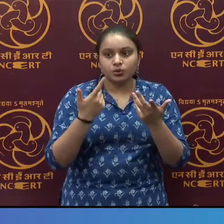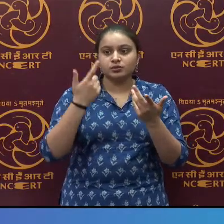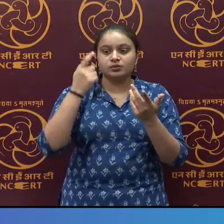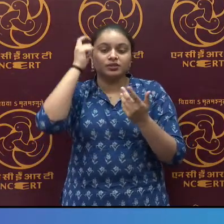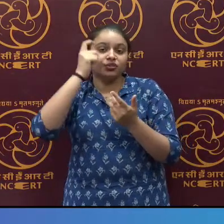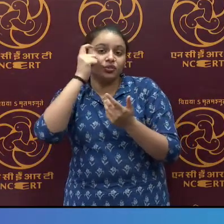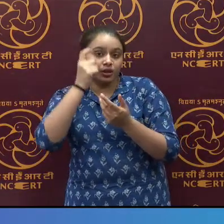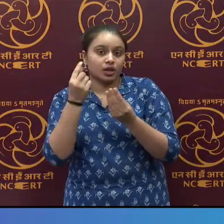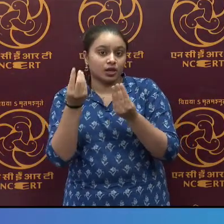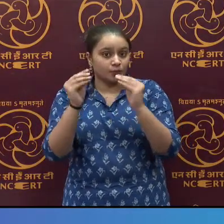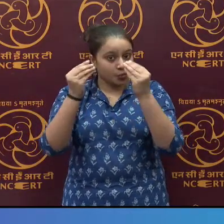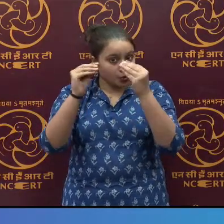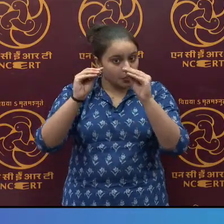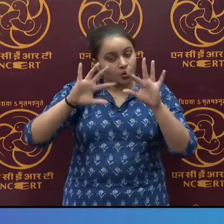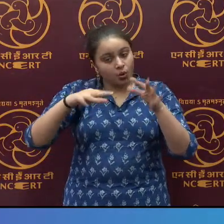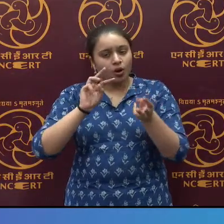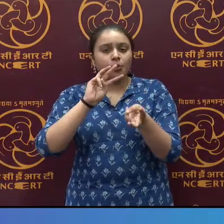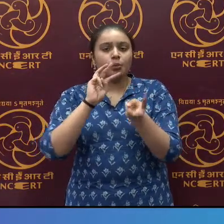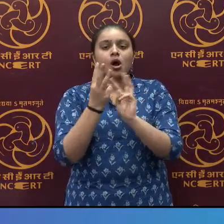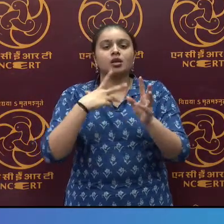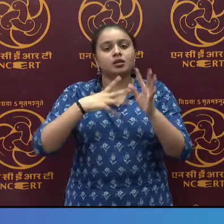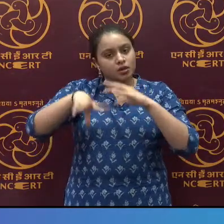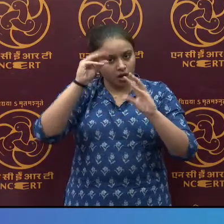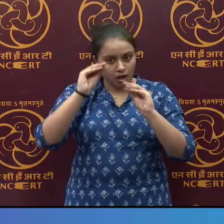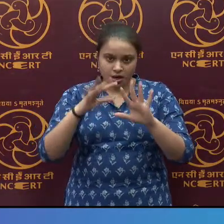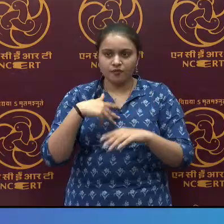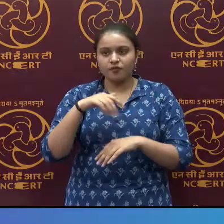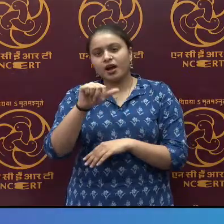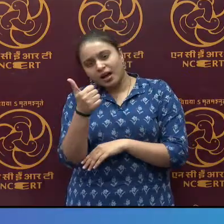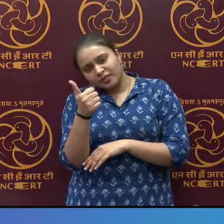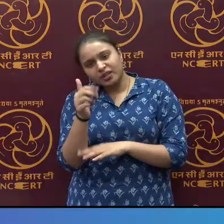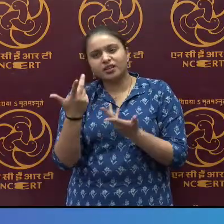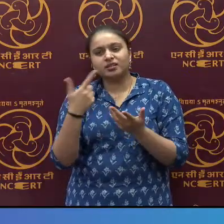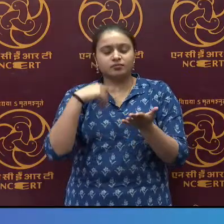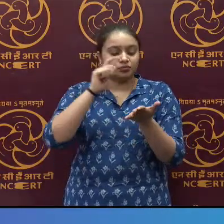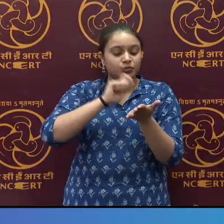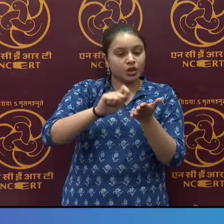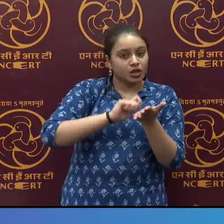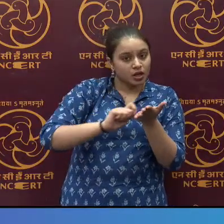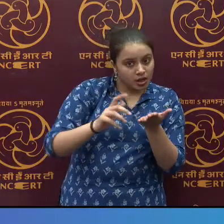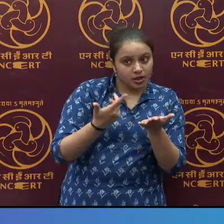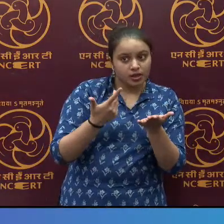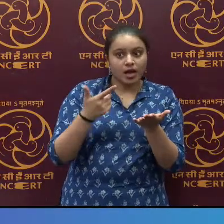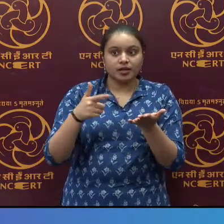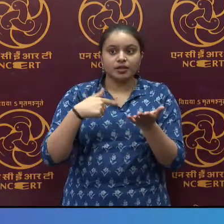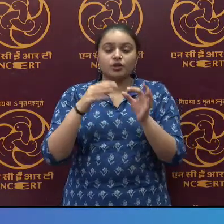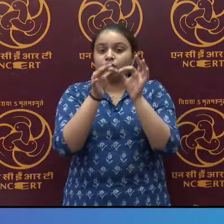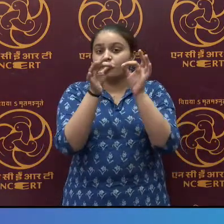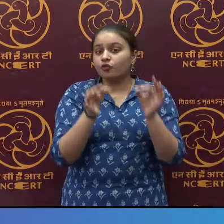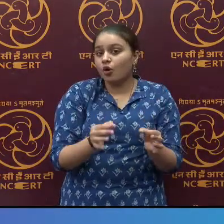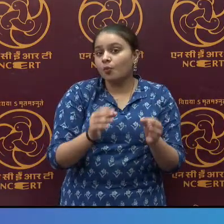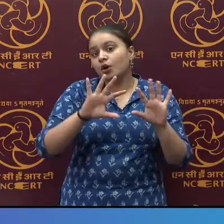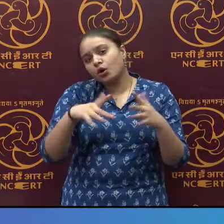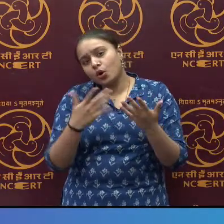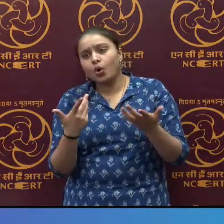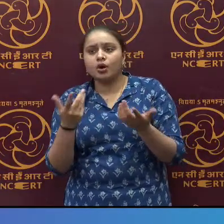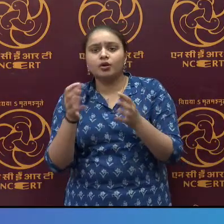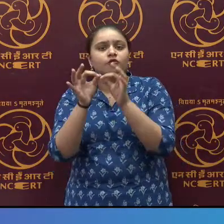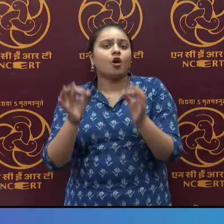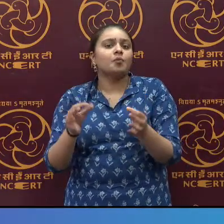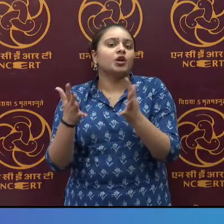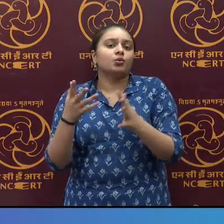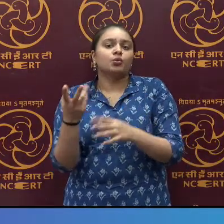thinking, learning about the world. And another thing, you have to write also, not just in formal setting, in informal setting